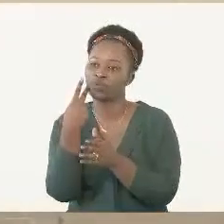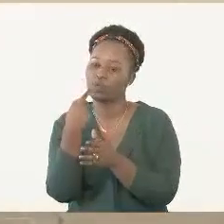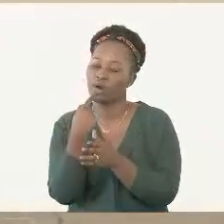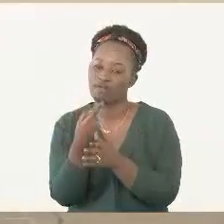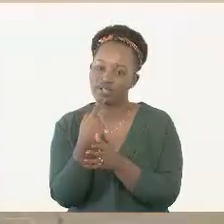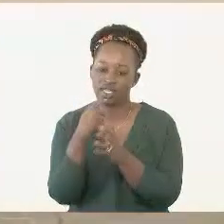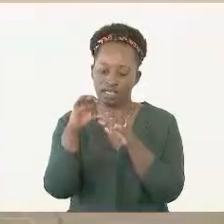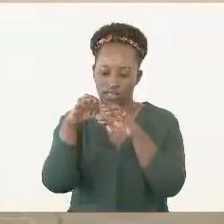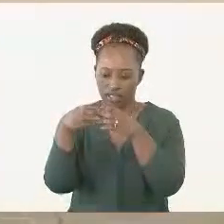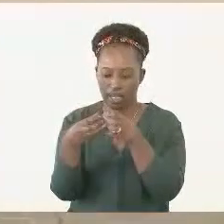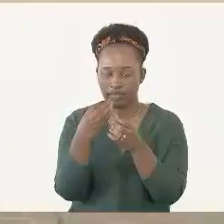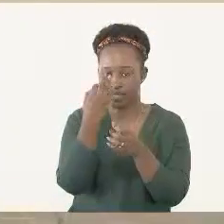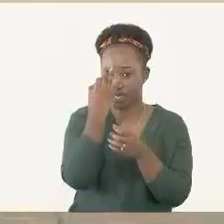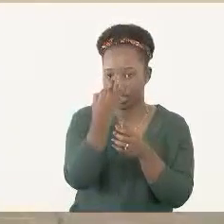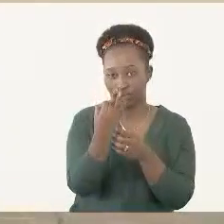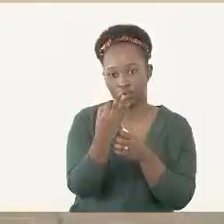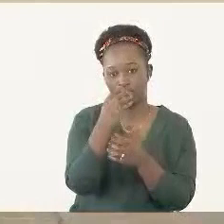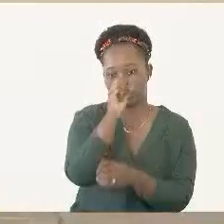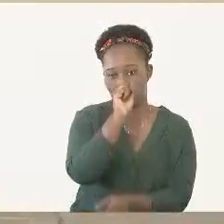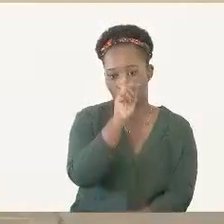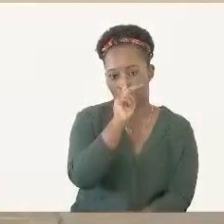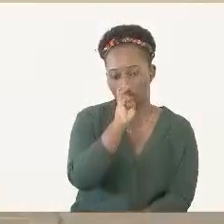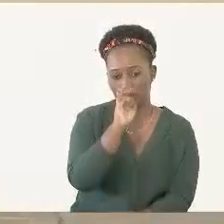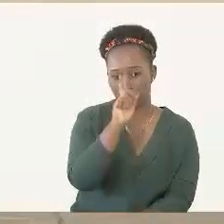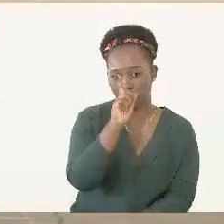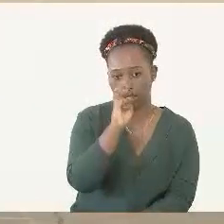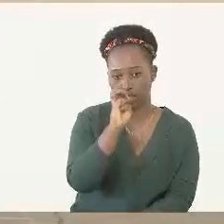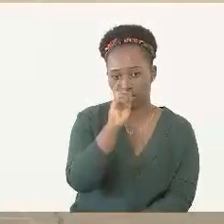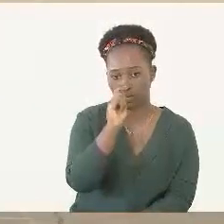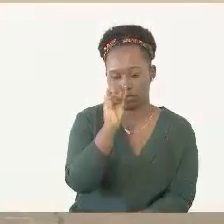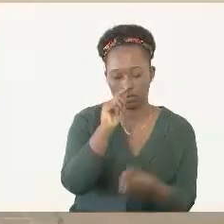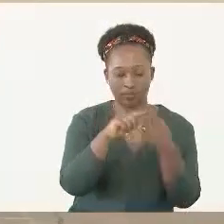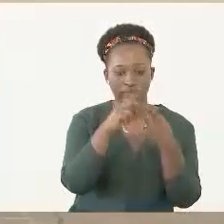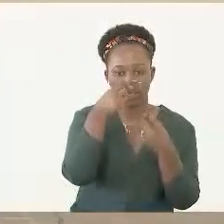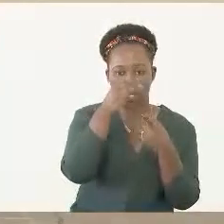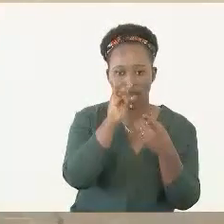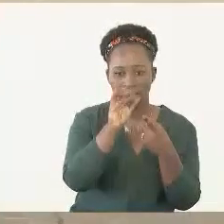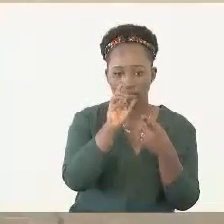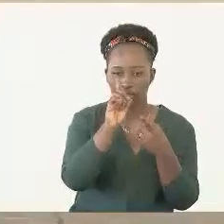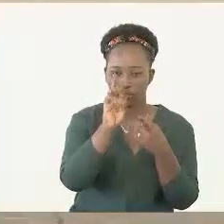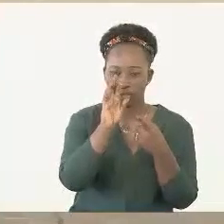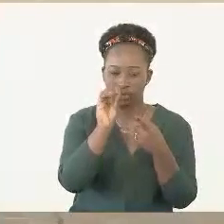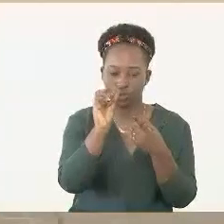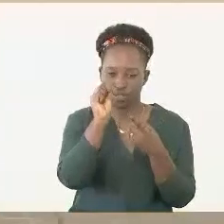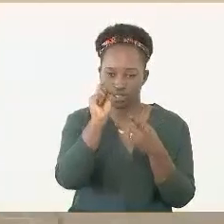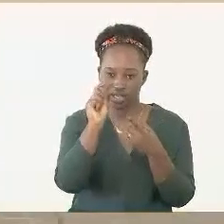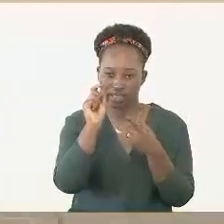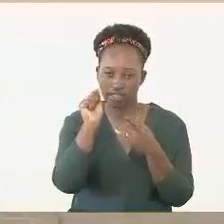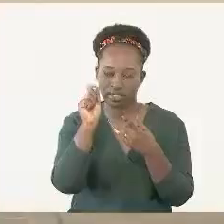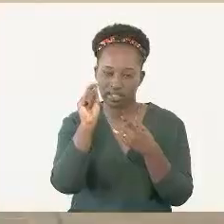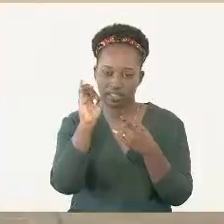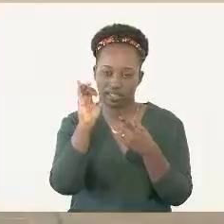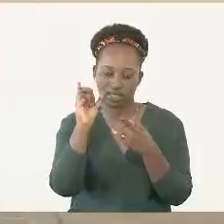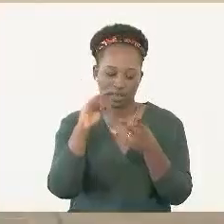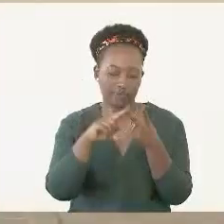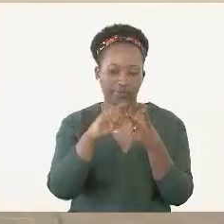skeleton: hydrostatic skeleton, exoskeleton, and endoskeleton. We have seen different functions of